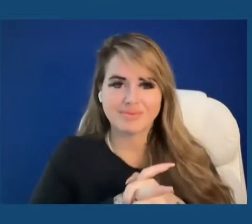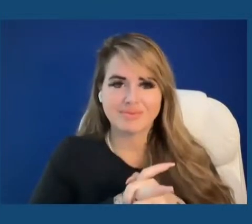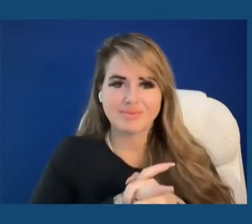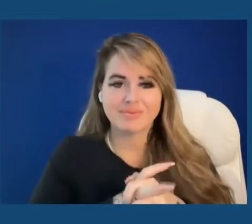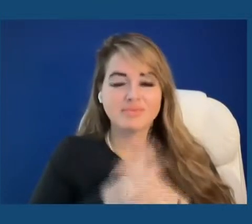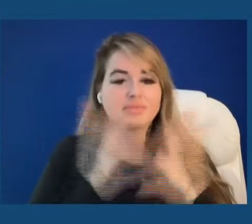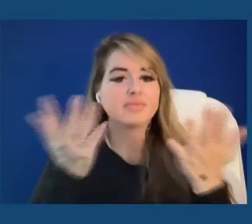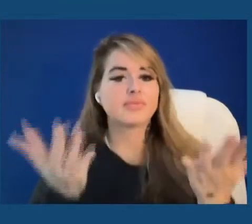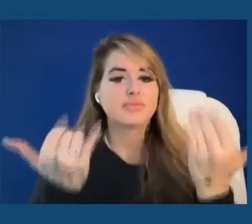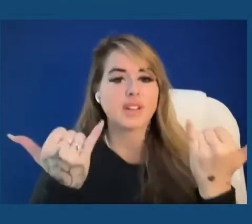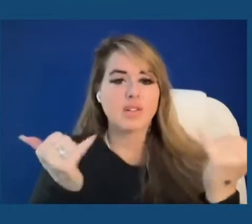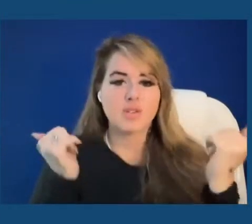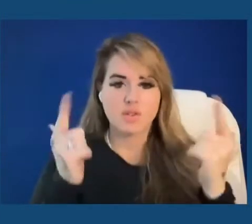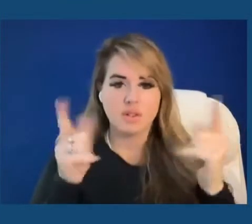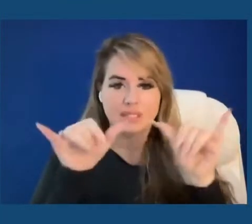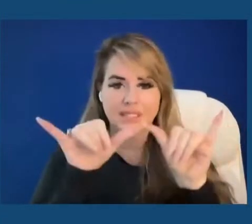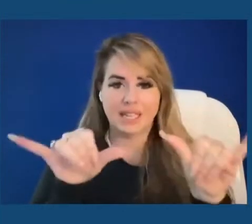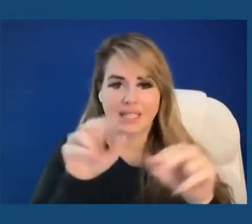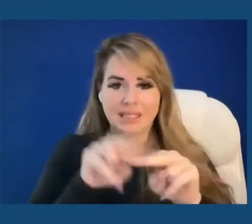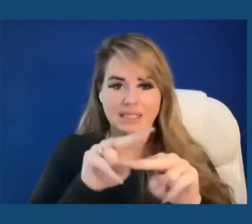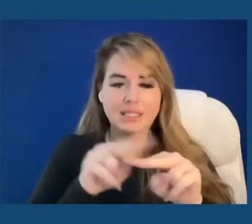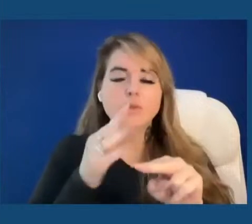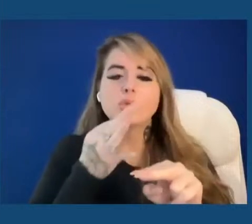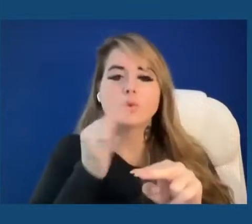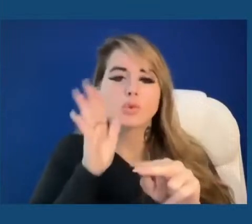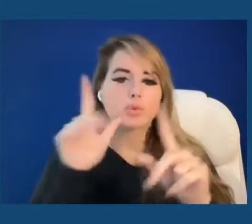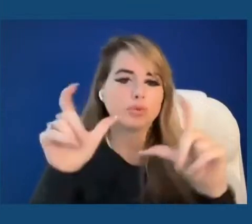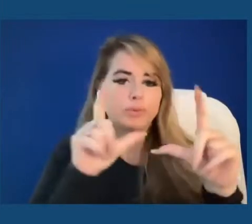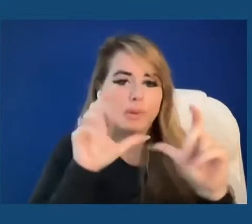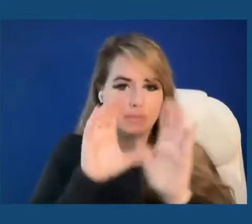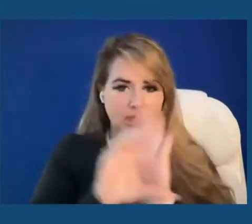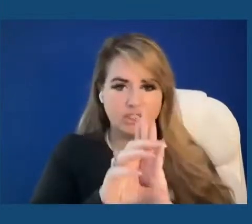Everyone, please remain in your seats. We're going to take some photos.